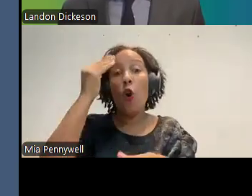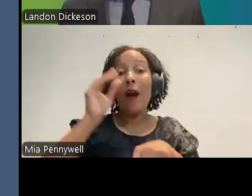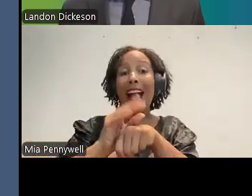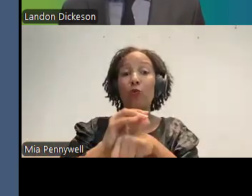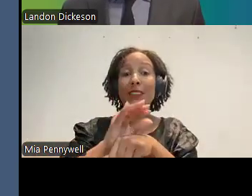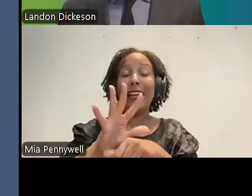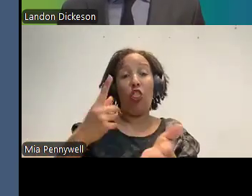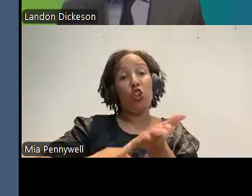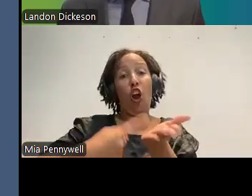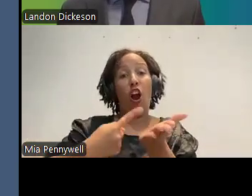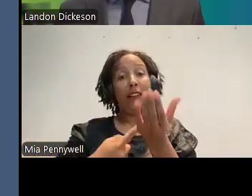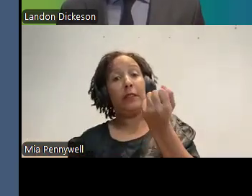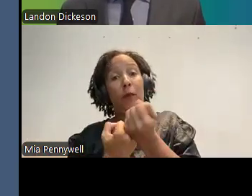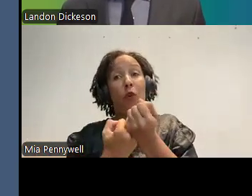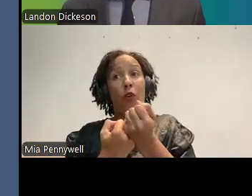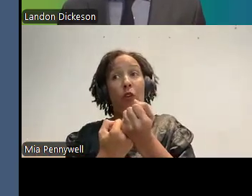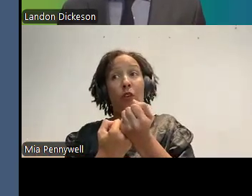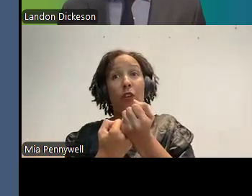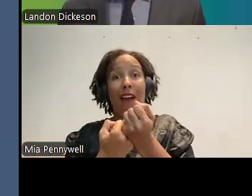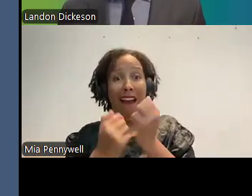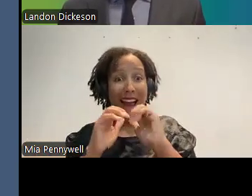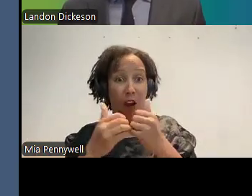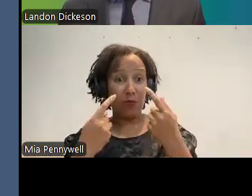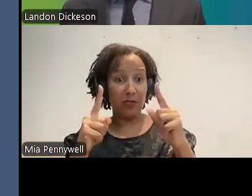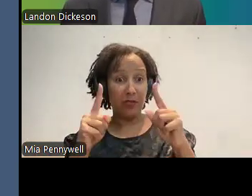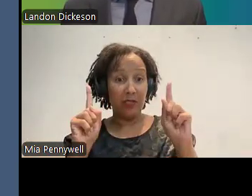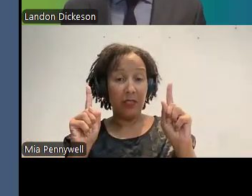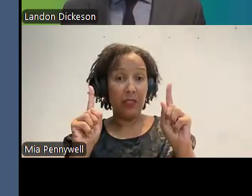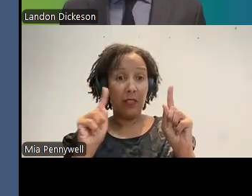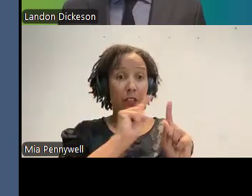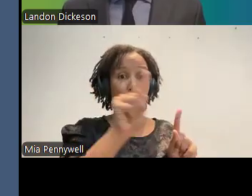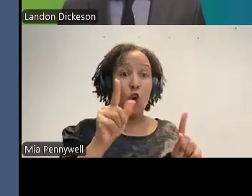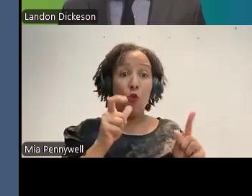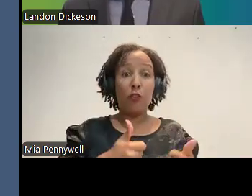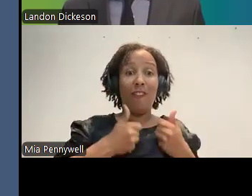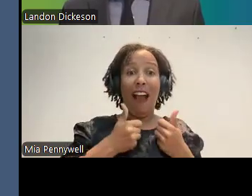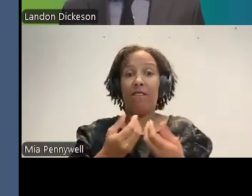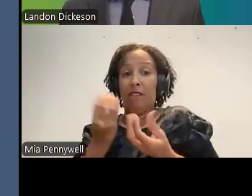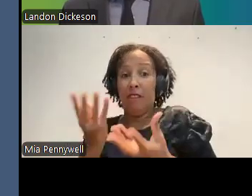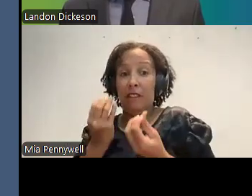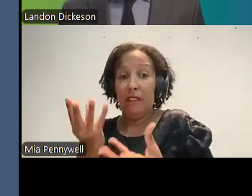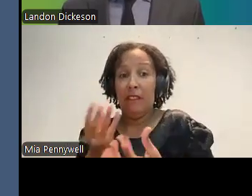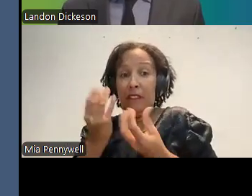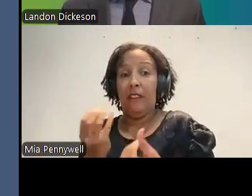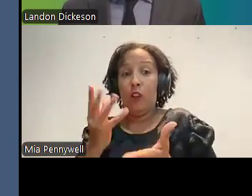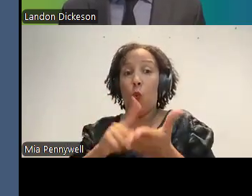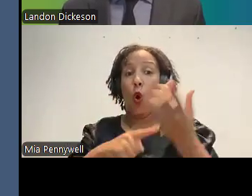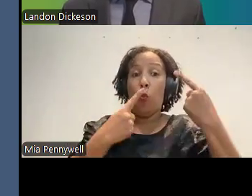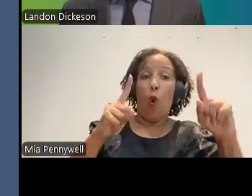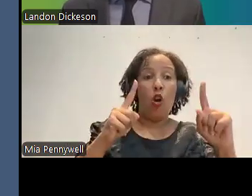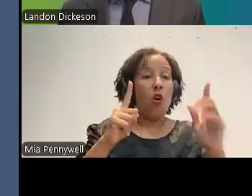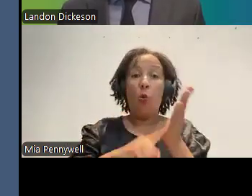wasn't for people listening to survivors and learning from them what works and what doesn't. And that is why I firmly believe they should be